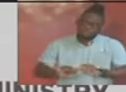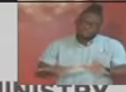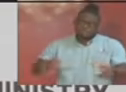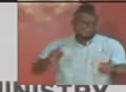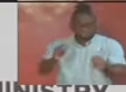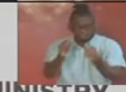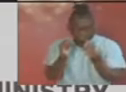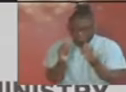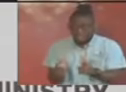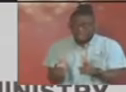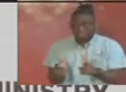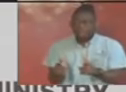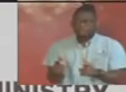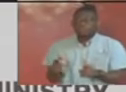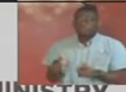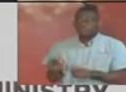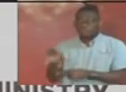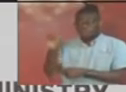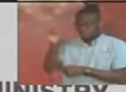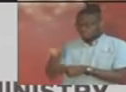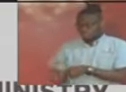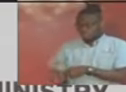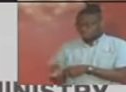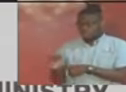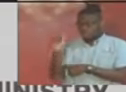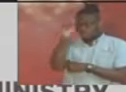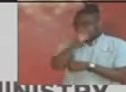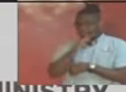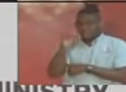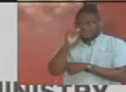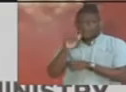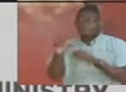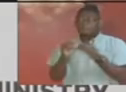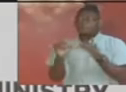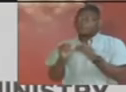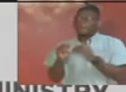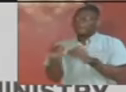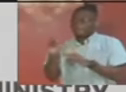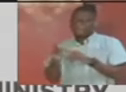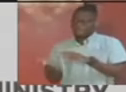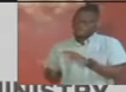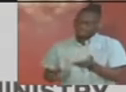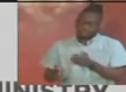African variant, has shown to have a higher case fatality rate. So,